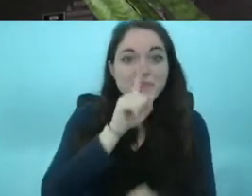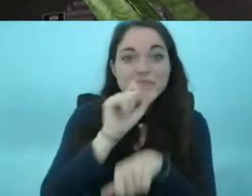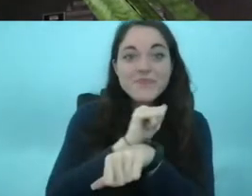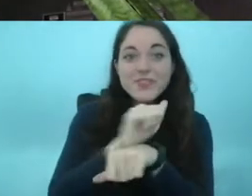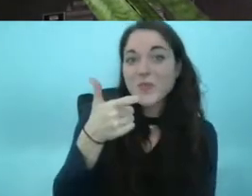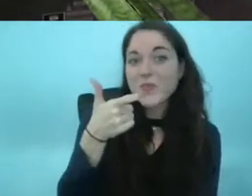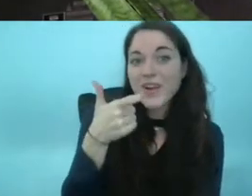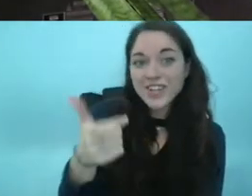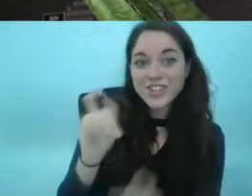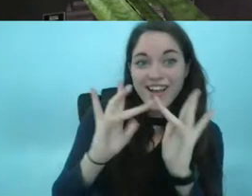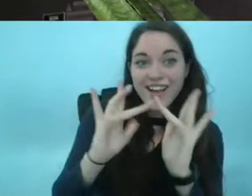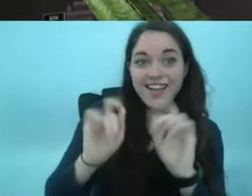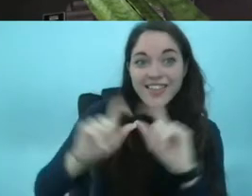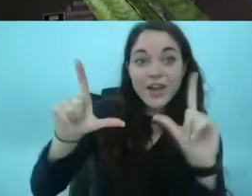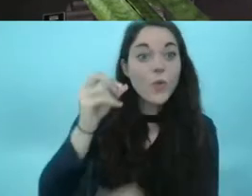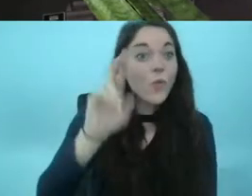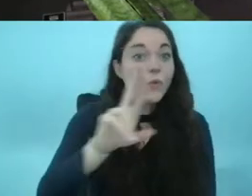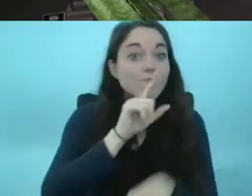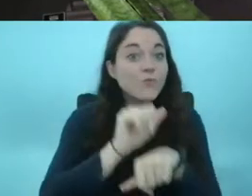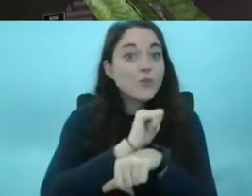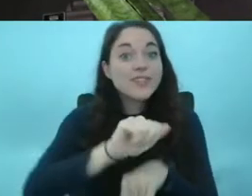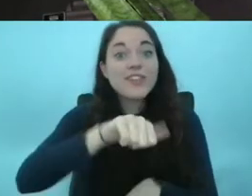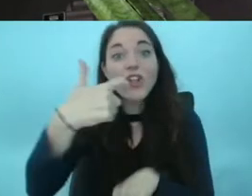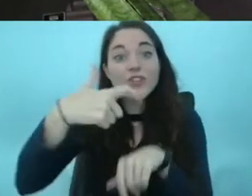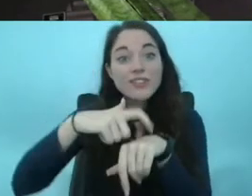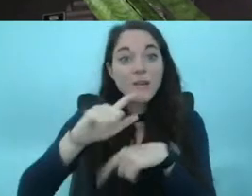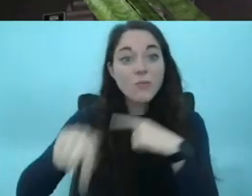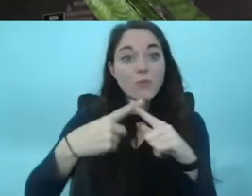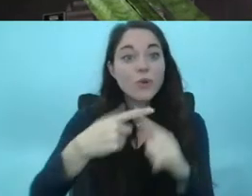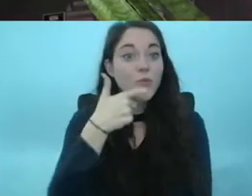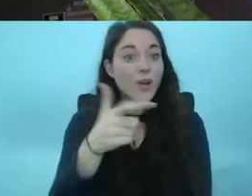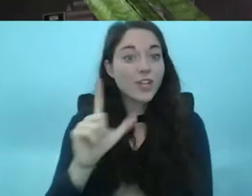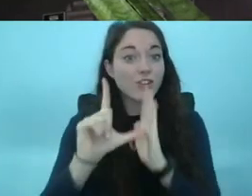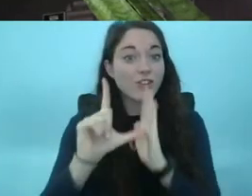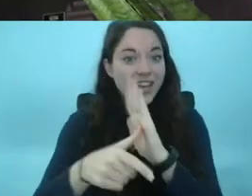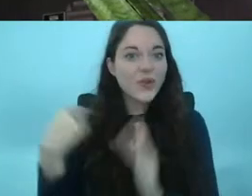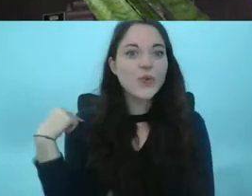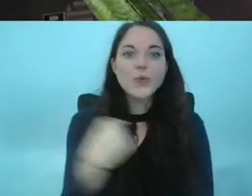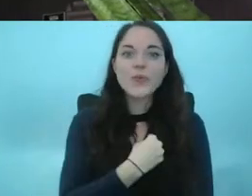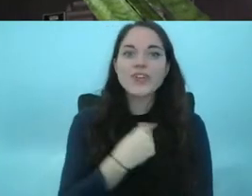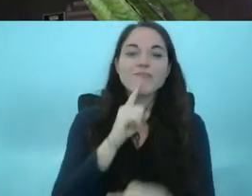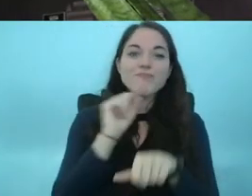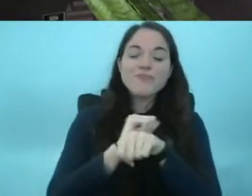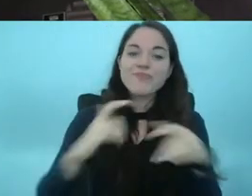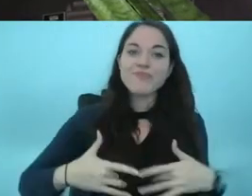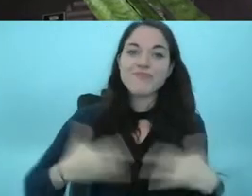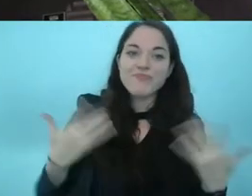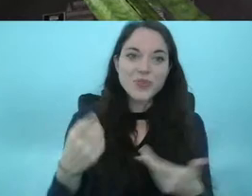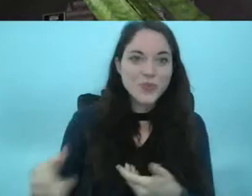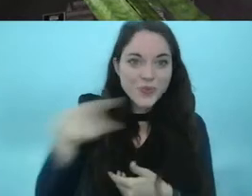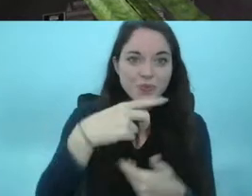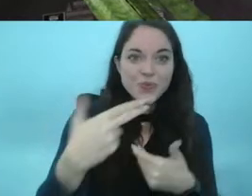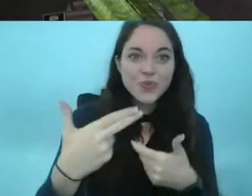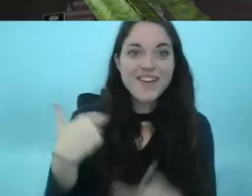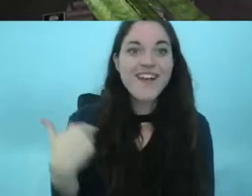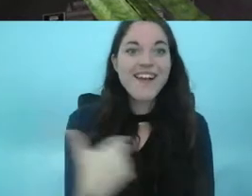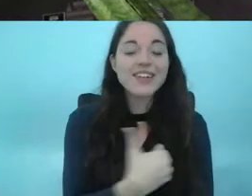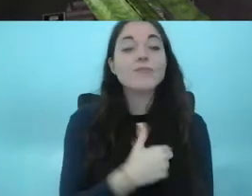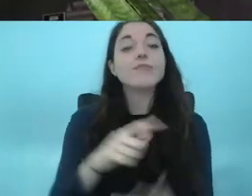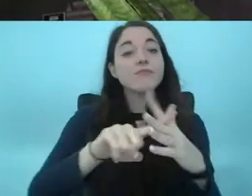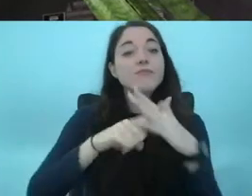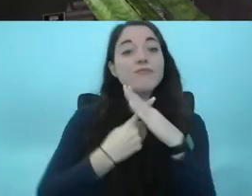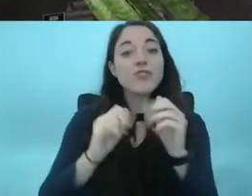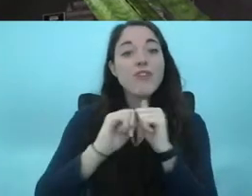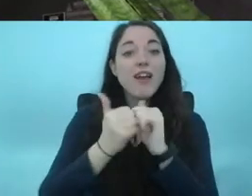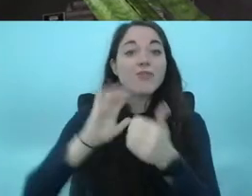in online or either at another time on demand, we're so glad you're here with us as well. We're going to start by singing a